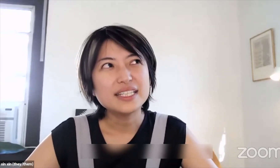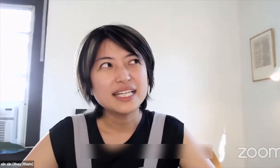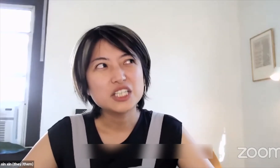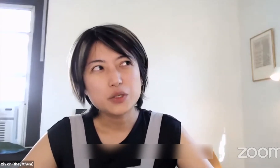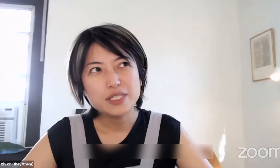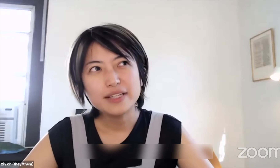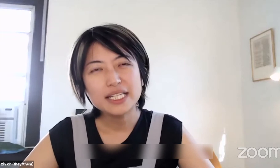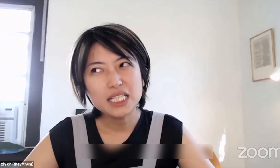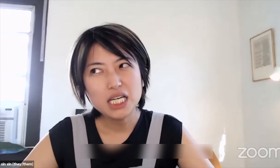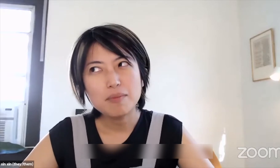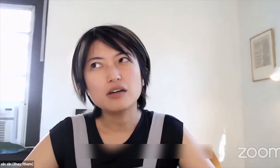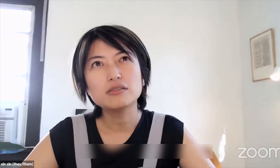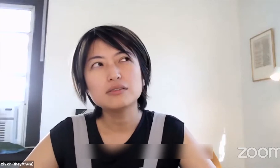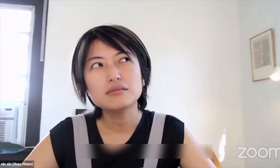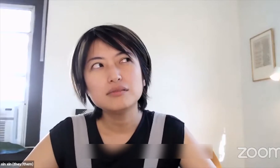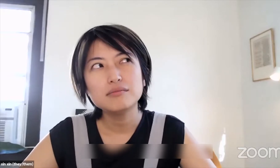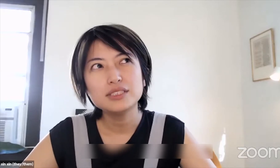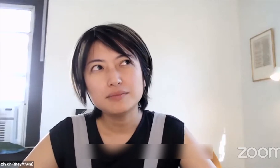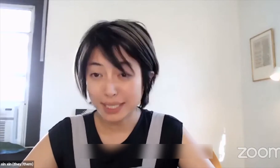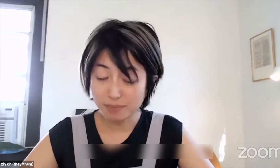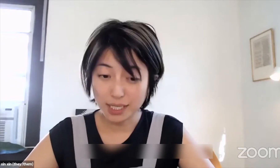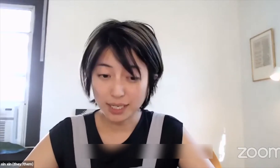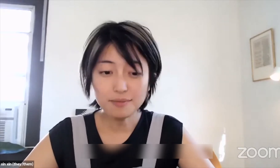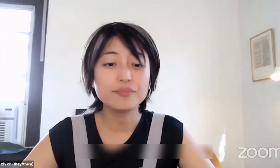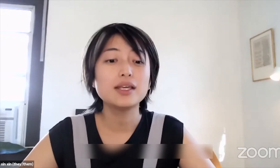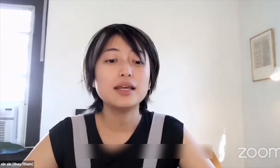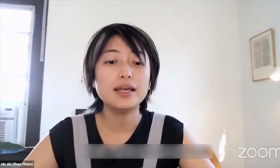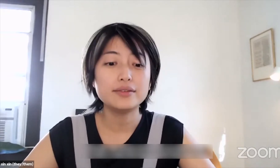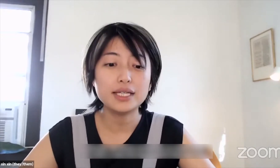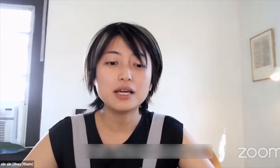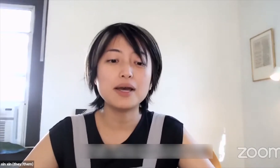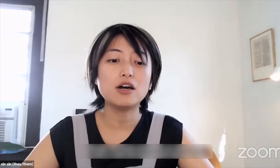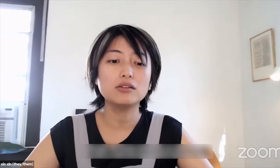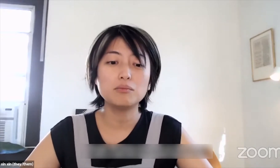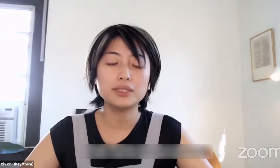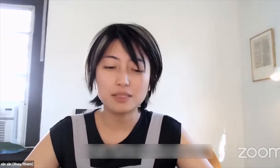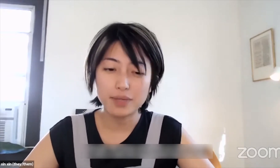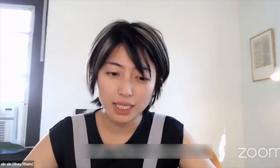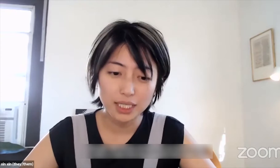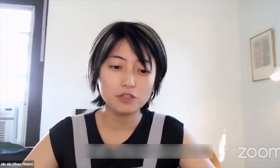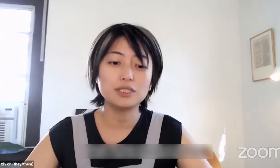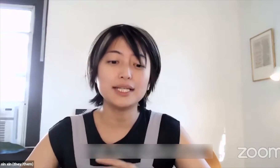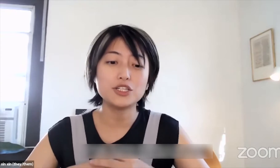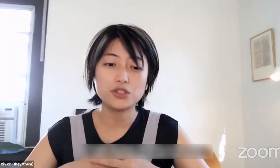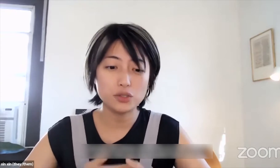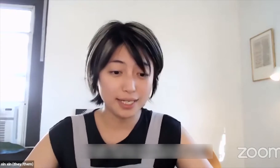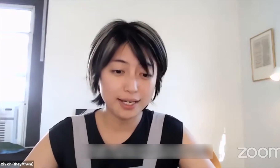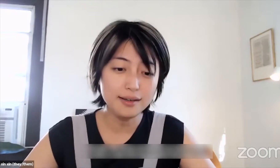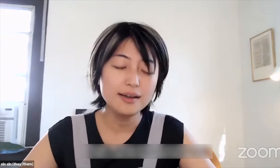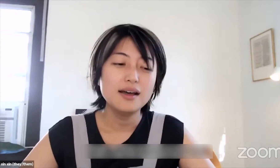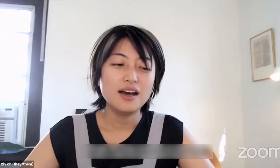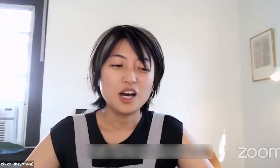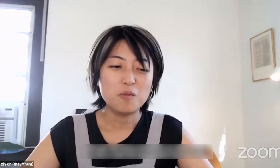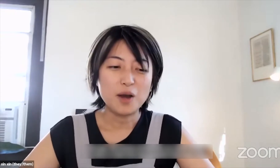I think that in terms of like thinking about placemaking and thinking about placemaking in relation to